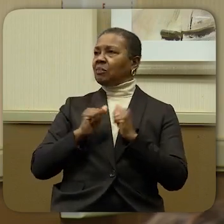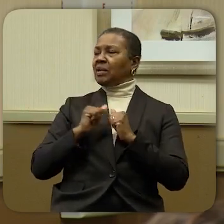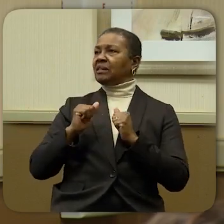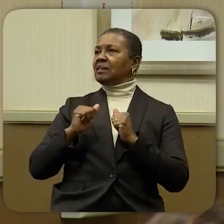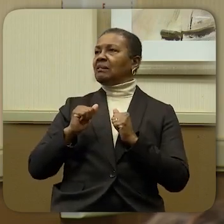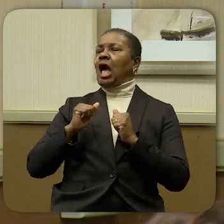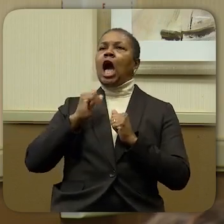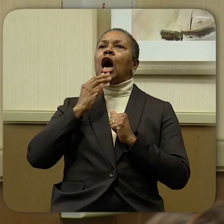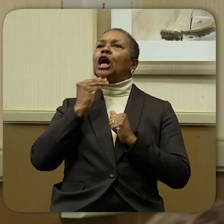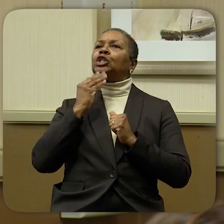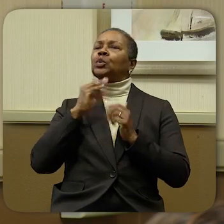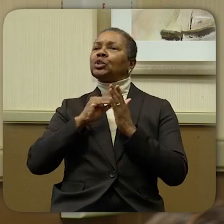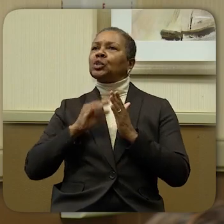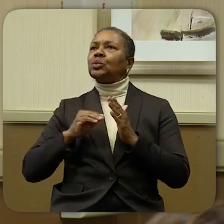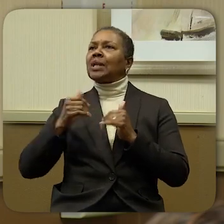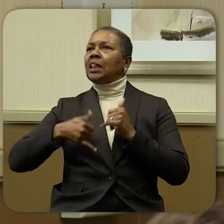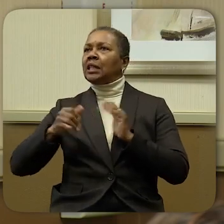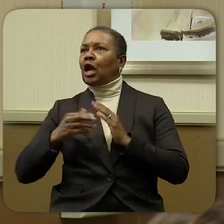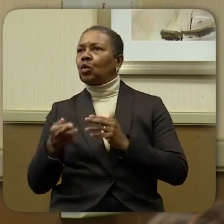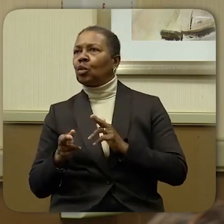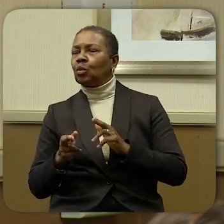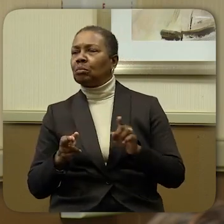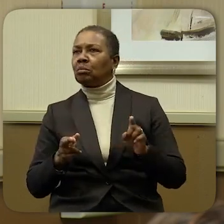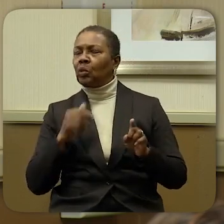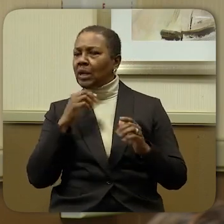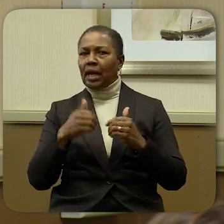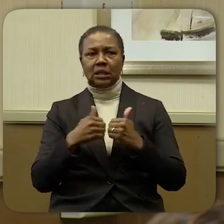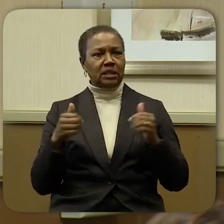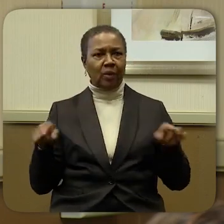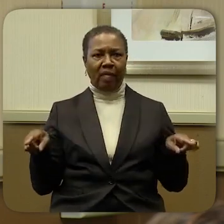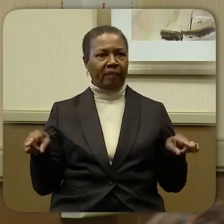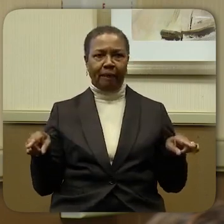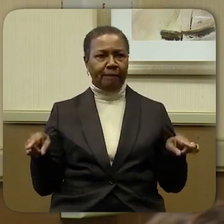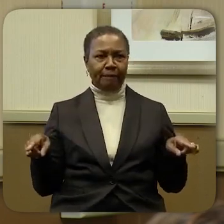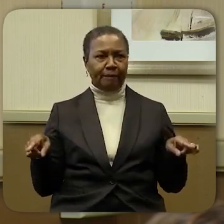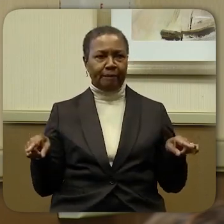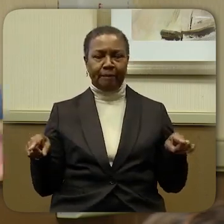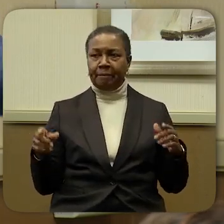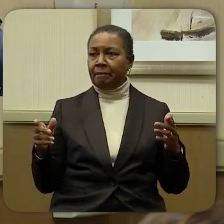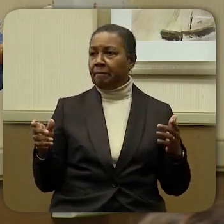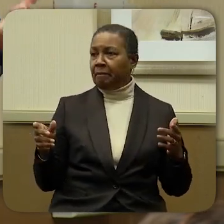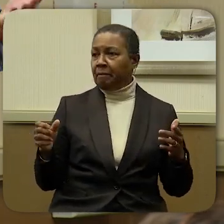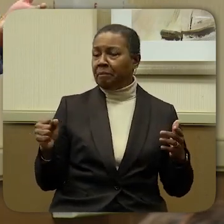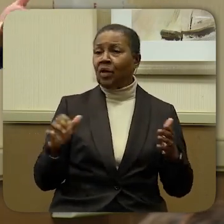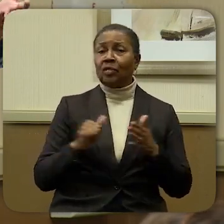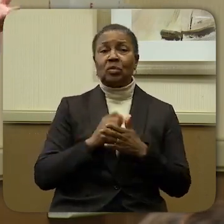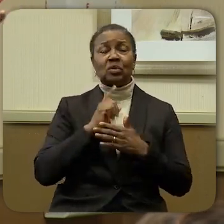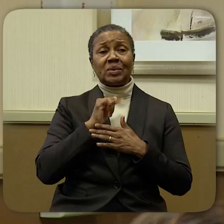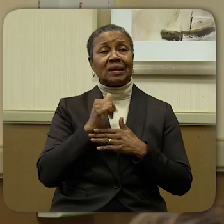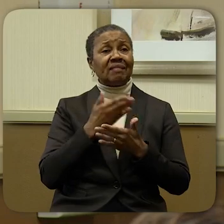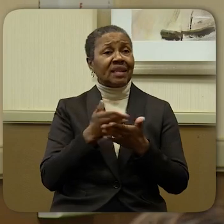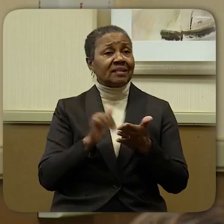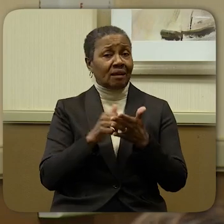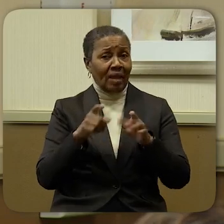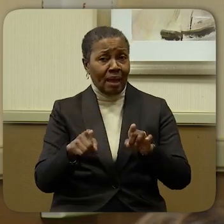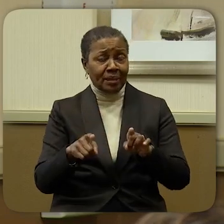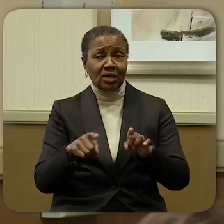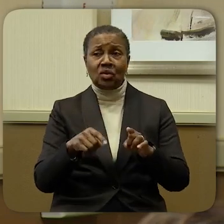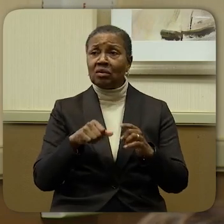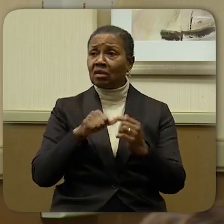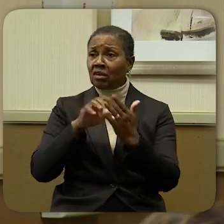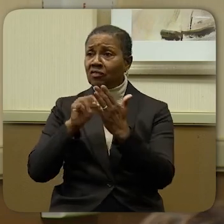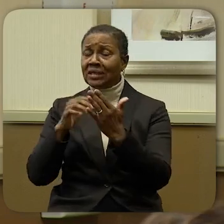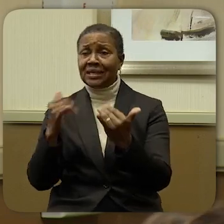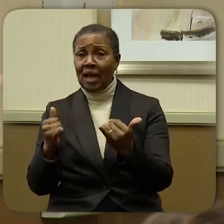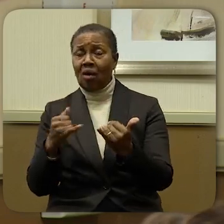Jewish student in the locker room next to me, we're not going to remove the gay or the Jewish student out of the locker room or something. But those are really real things that you're dealing with right now. So I